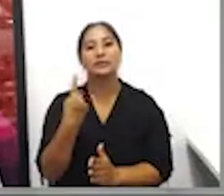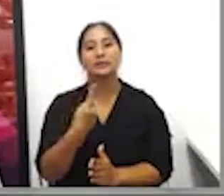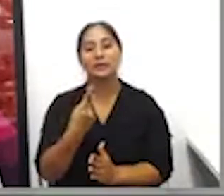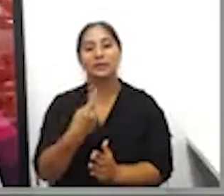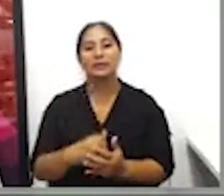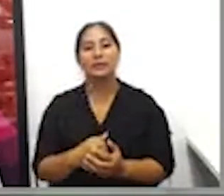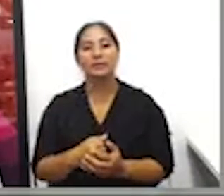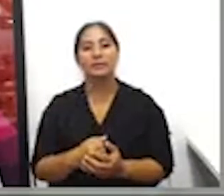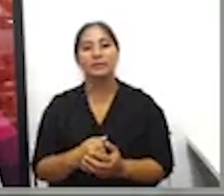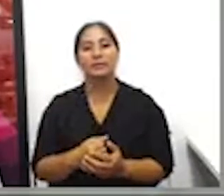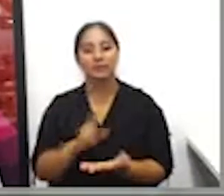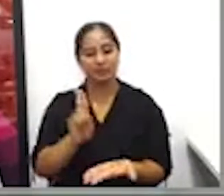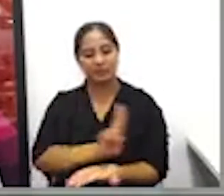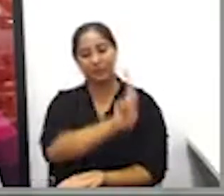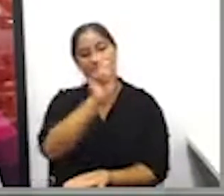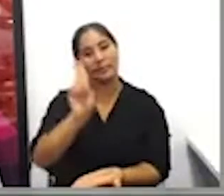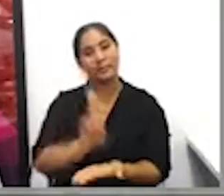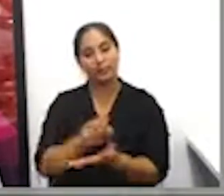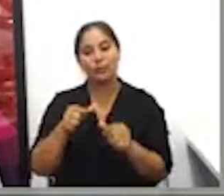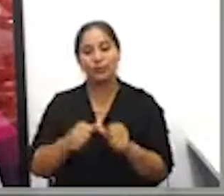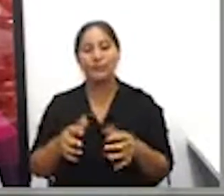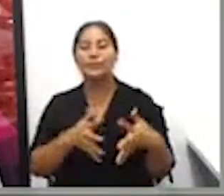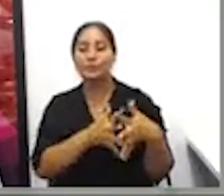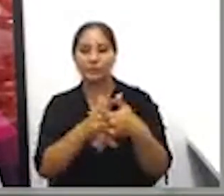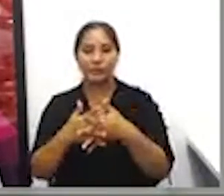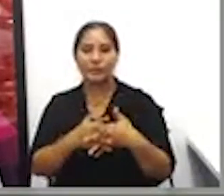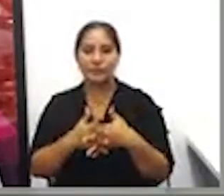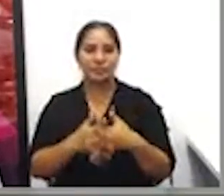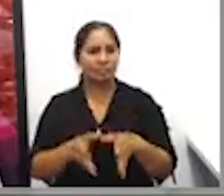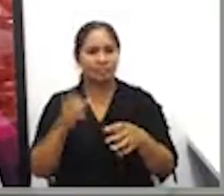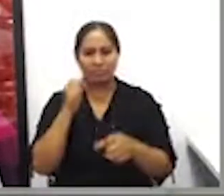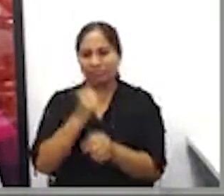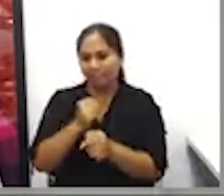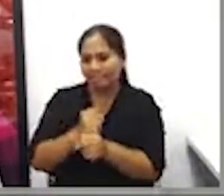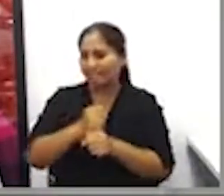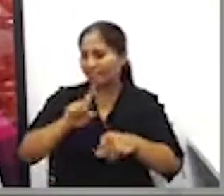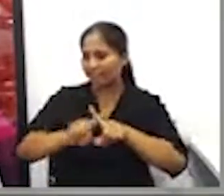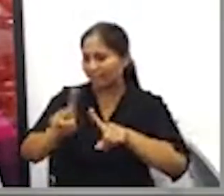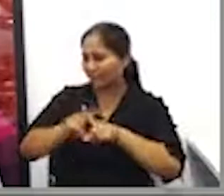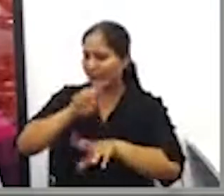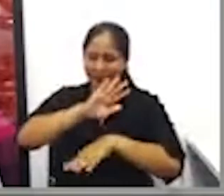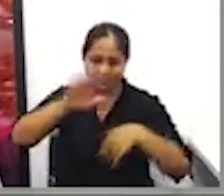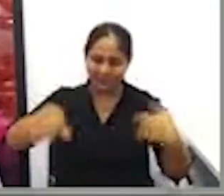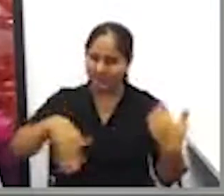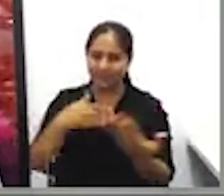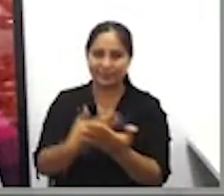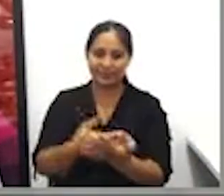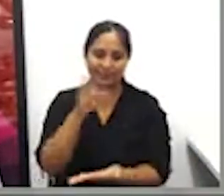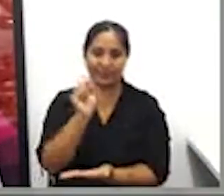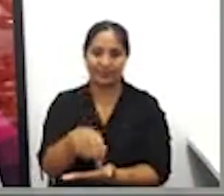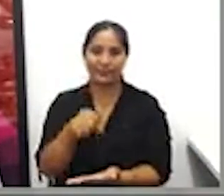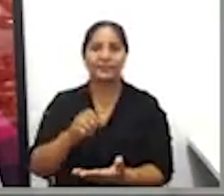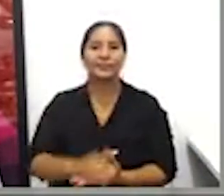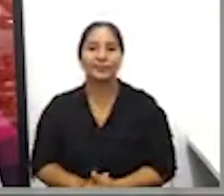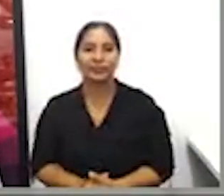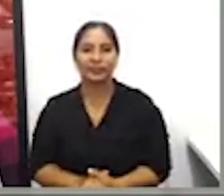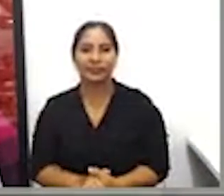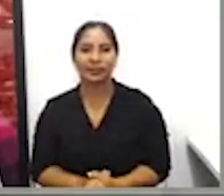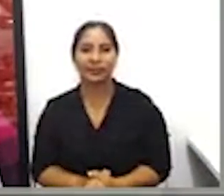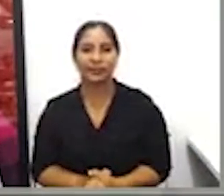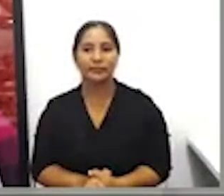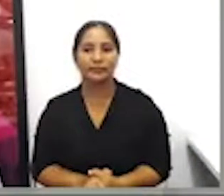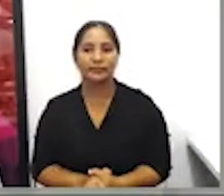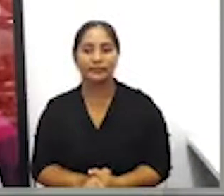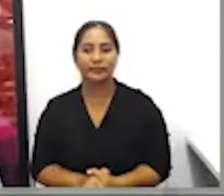a bright person, sunshine, without, you know, being too much. She was just a positive